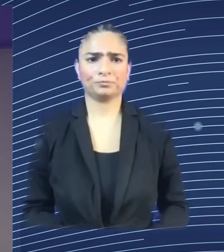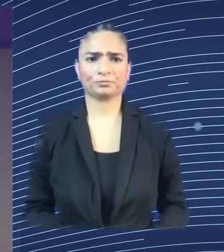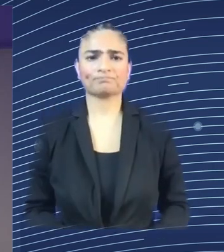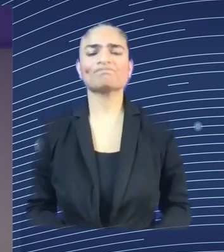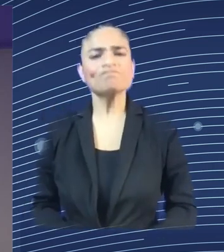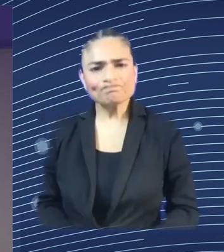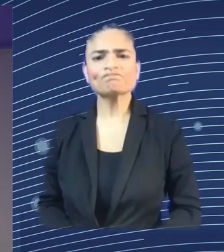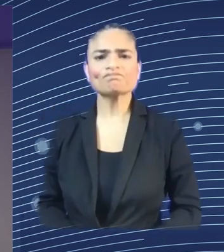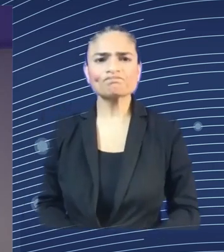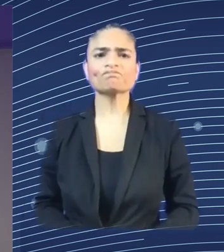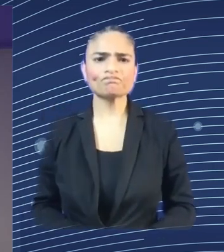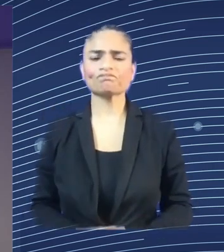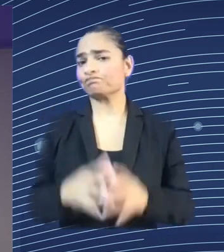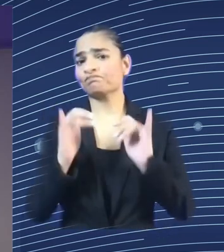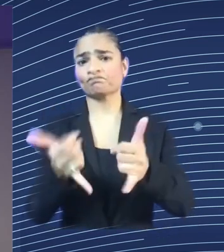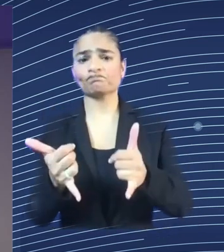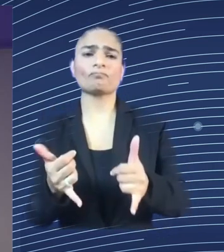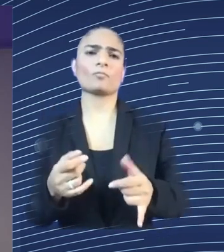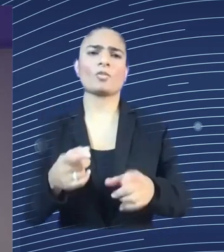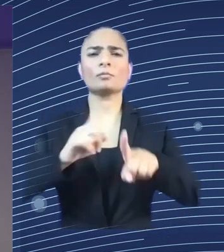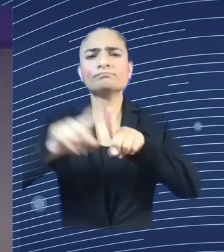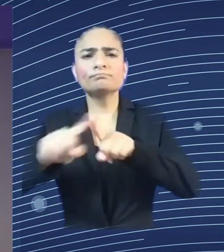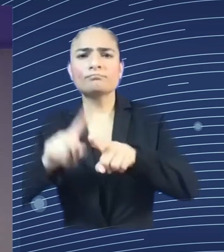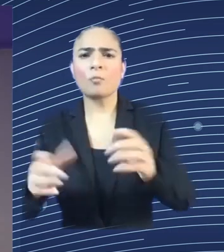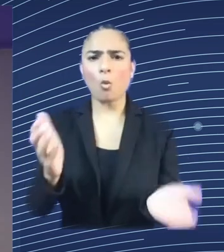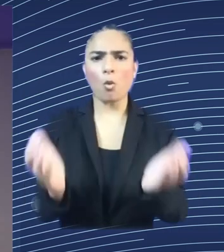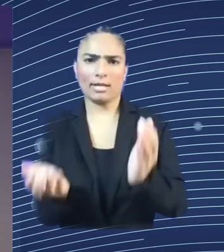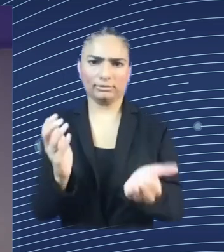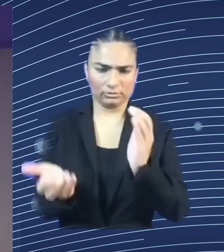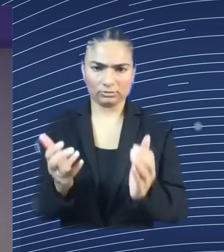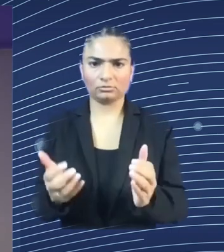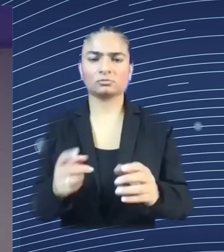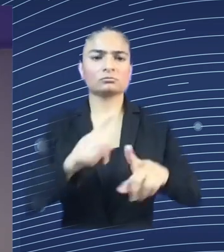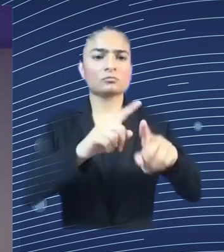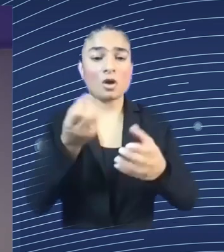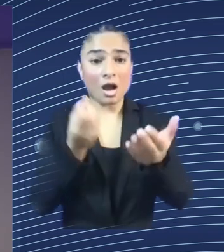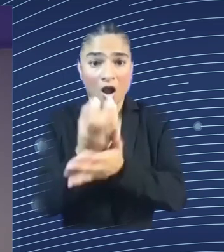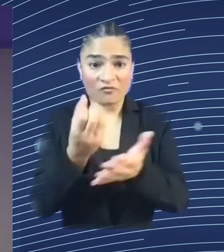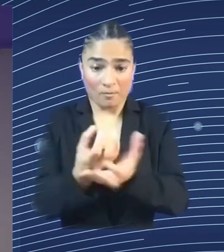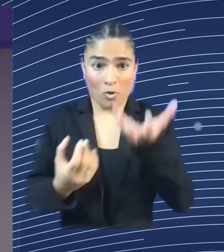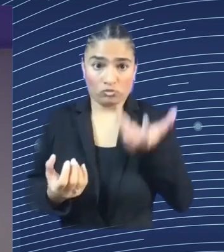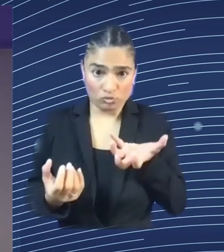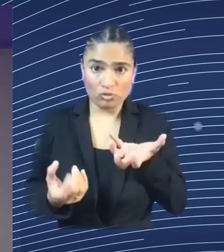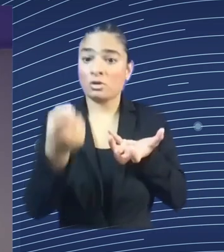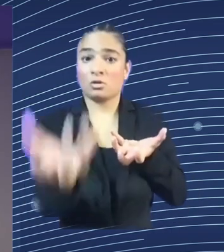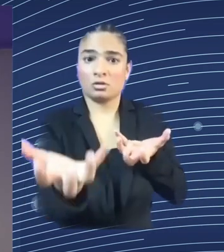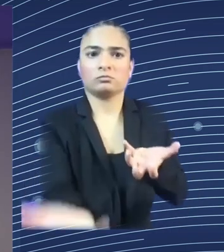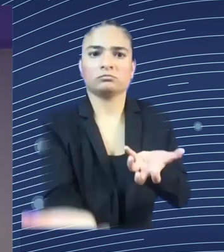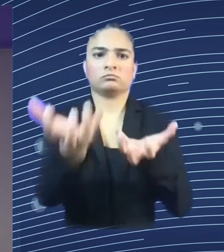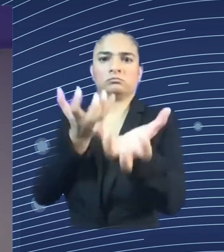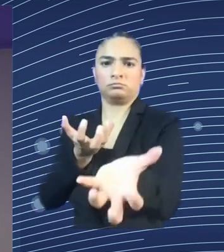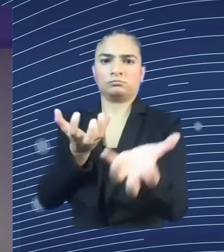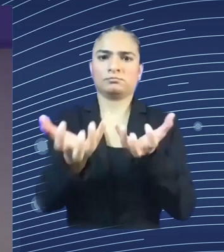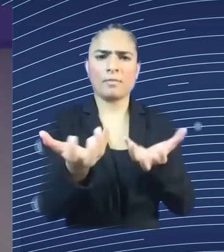seen plenty of databases that provide this kind of credibility per source, per news source, per